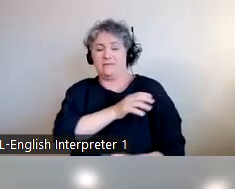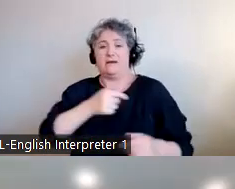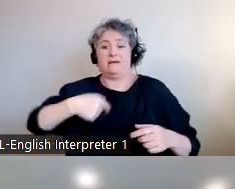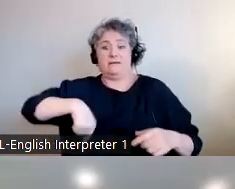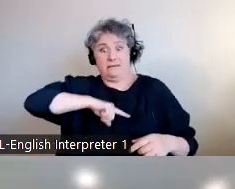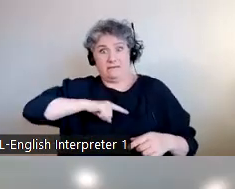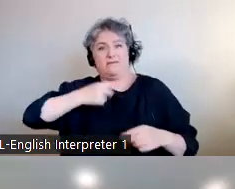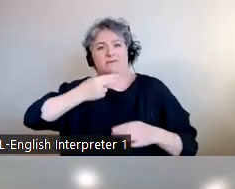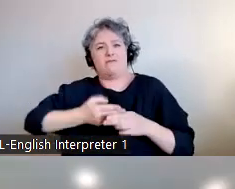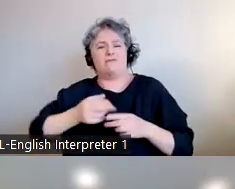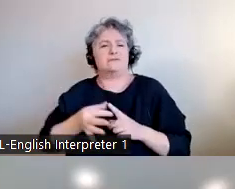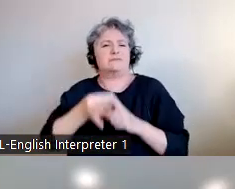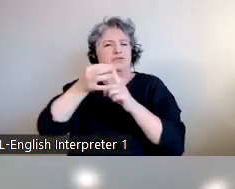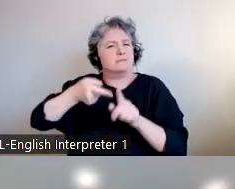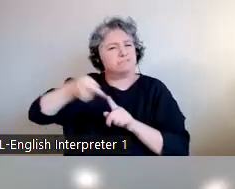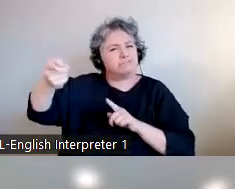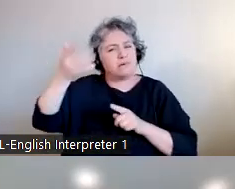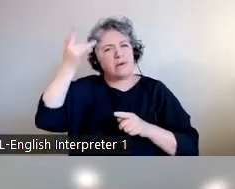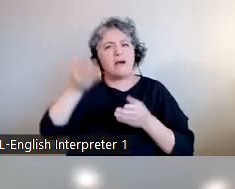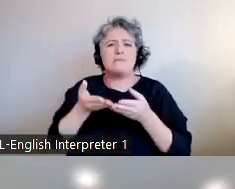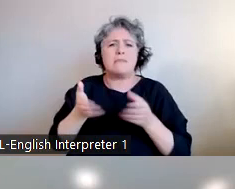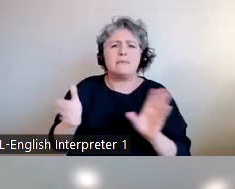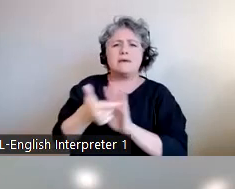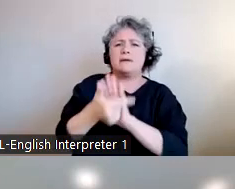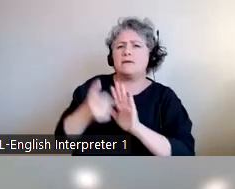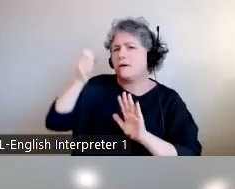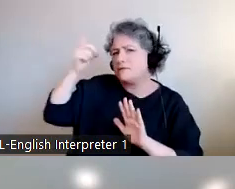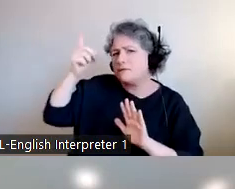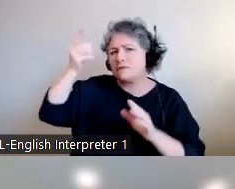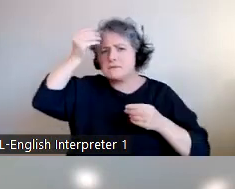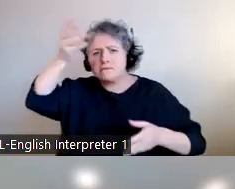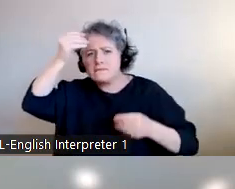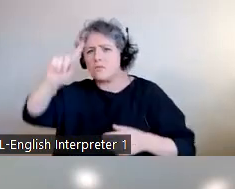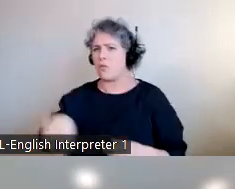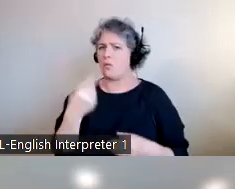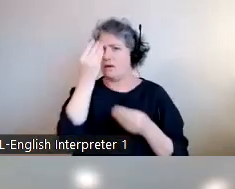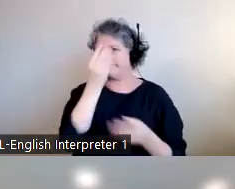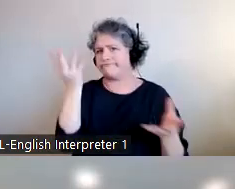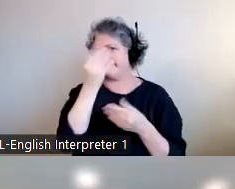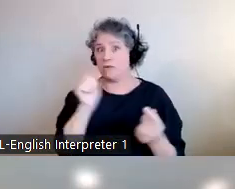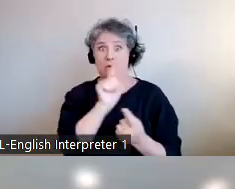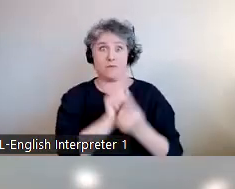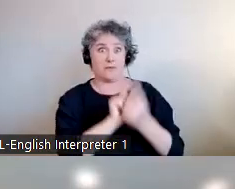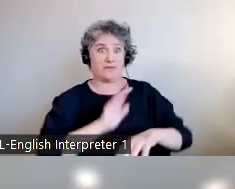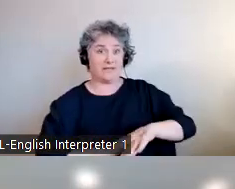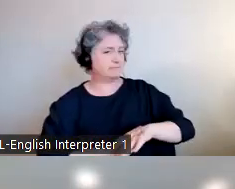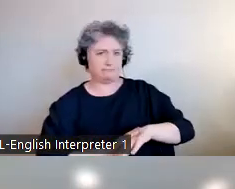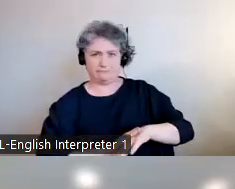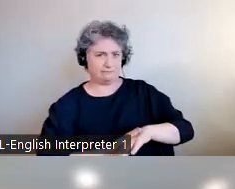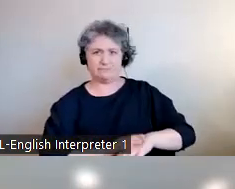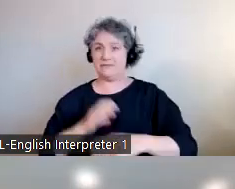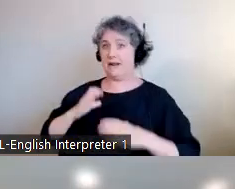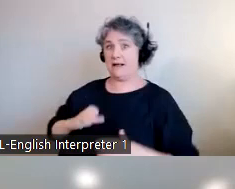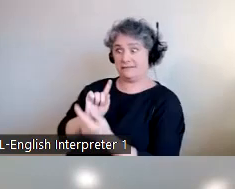clinic because we provide public legal education and information only. So we don't provide legal advice or we don't see